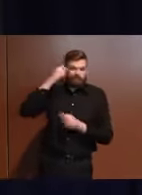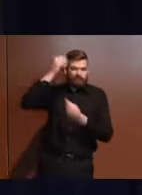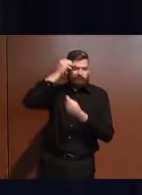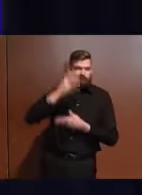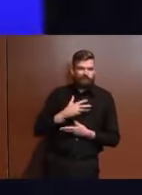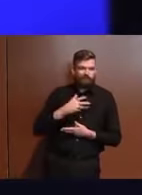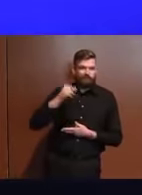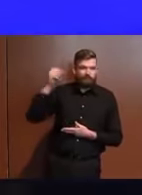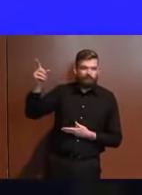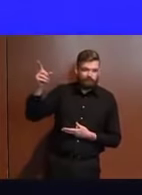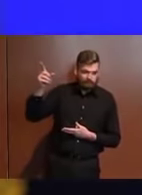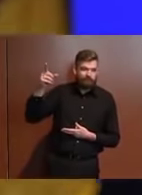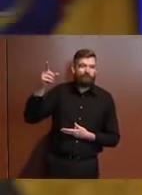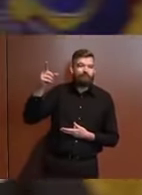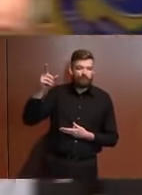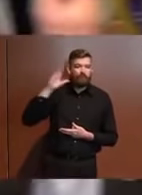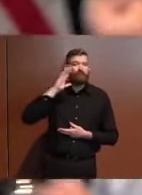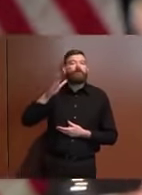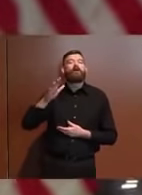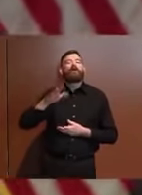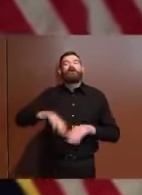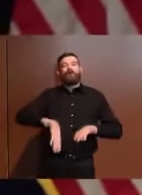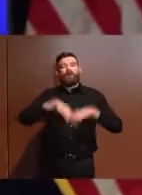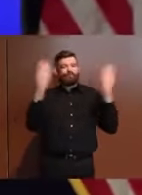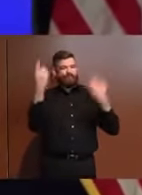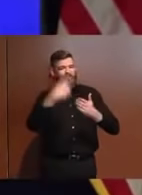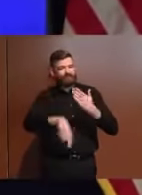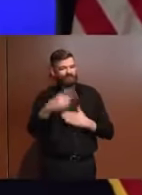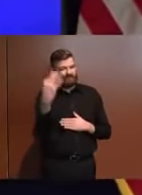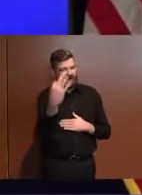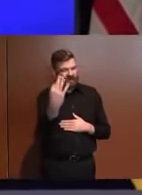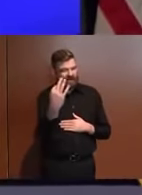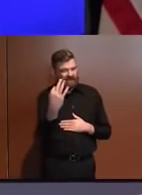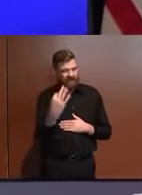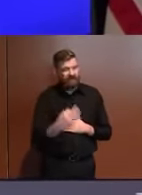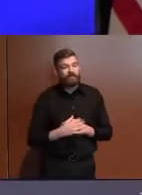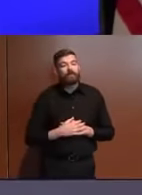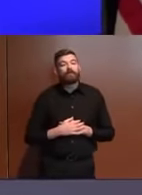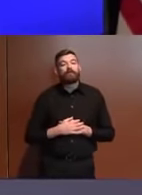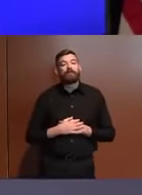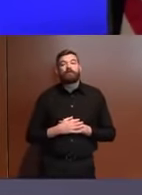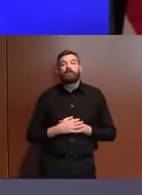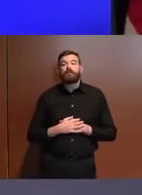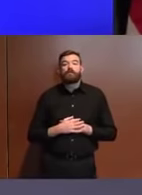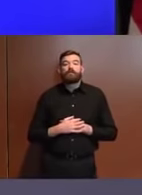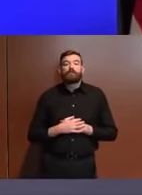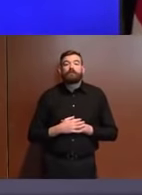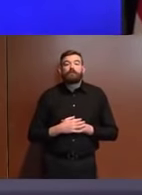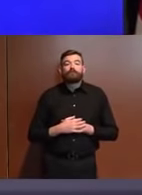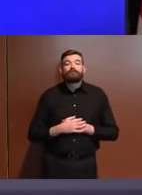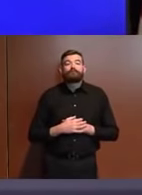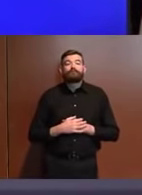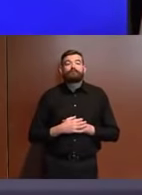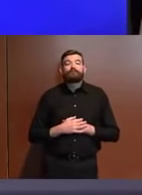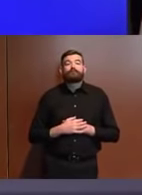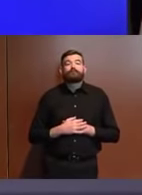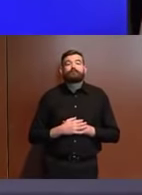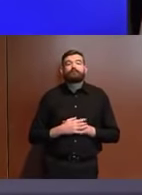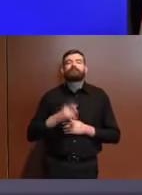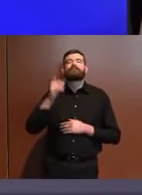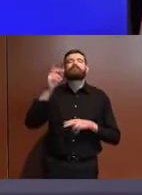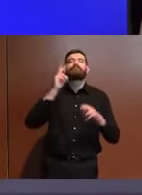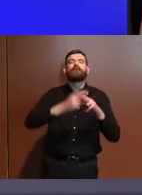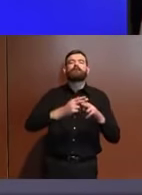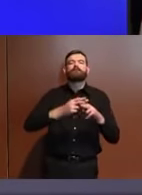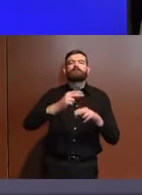Gov. John. Can we talk about this April surge? Is that the peak of